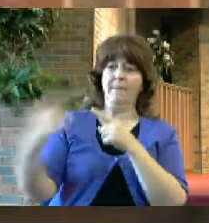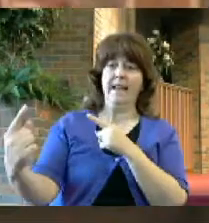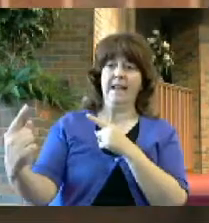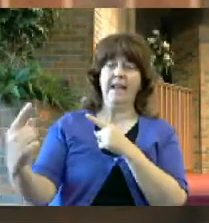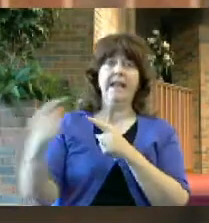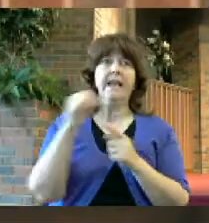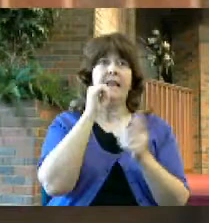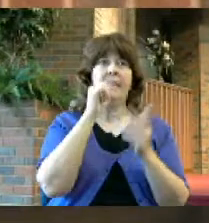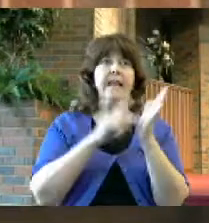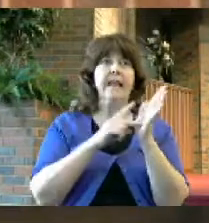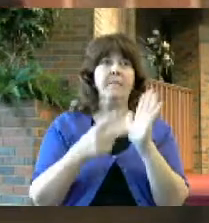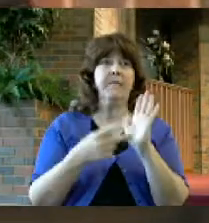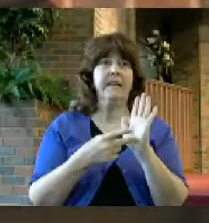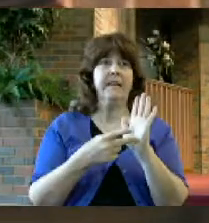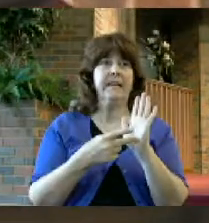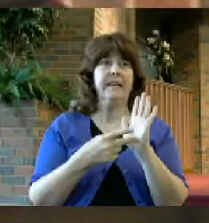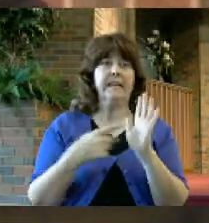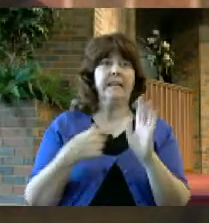hate.